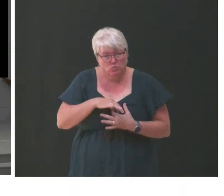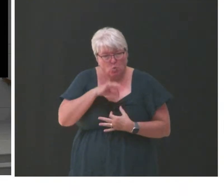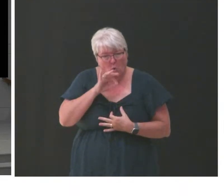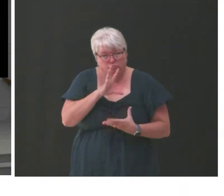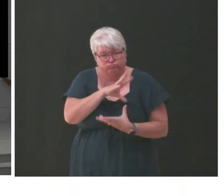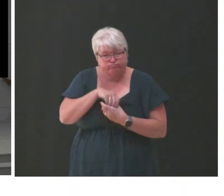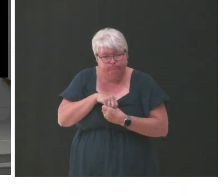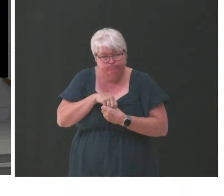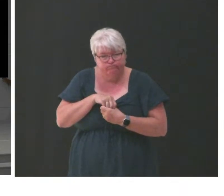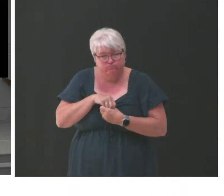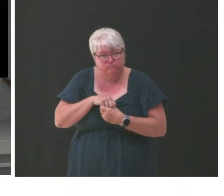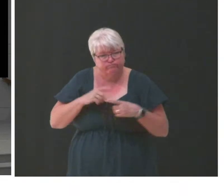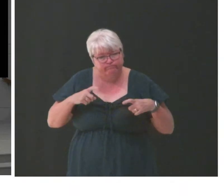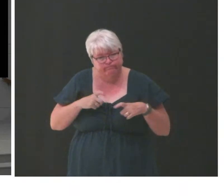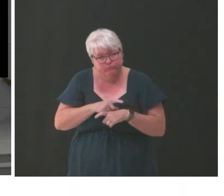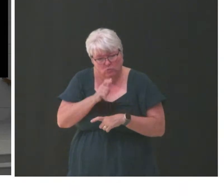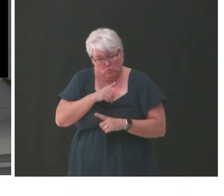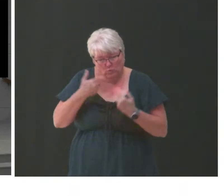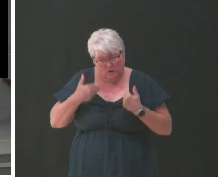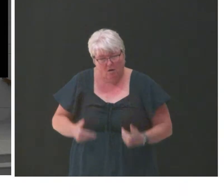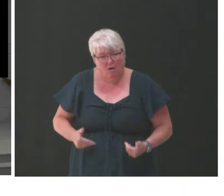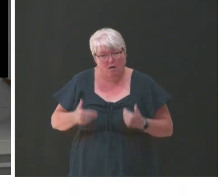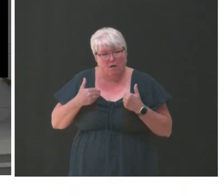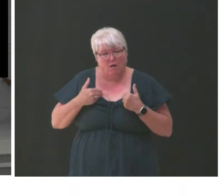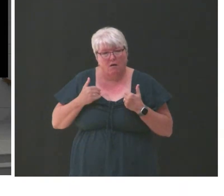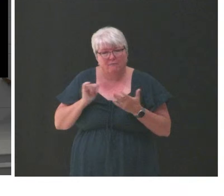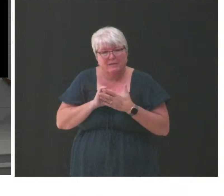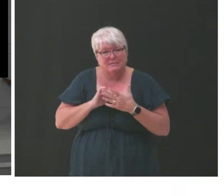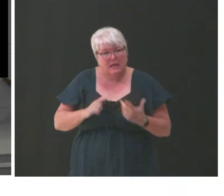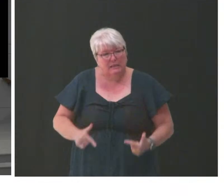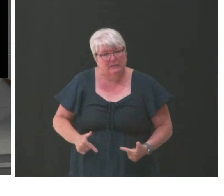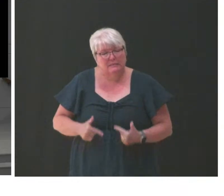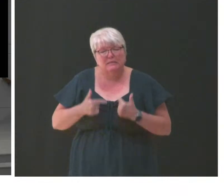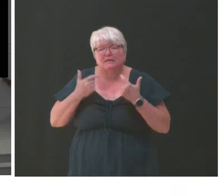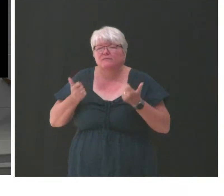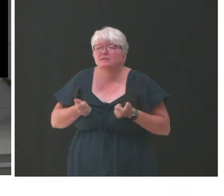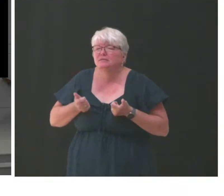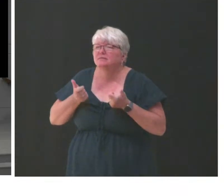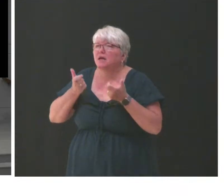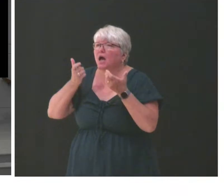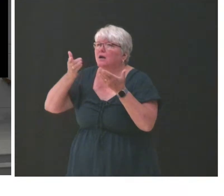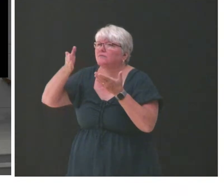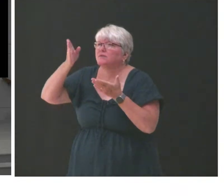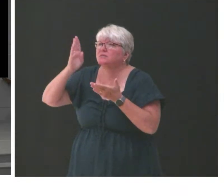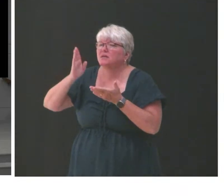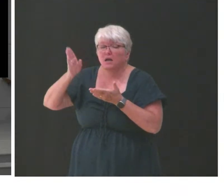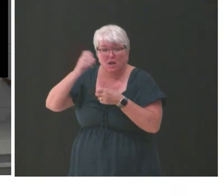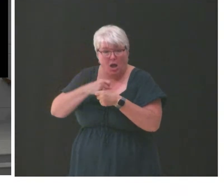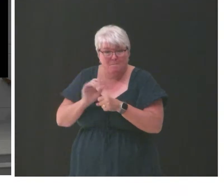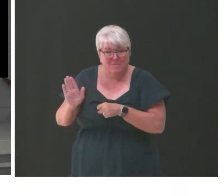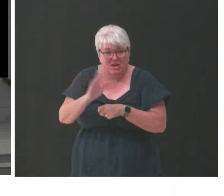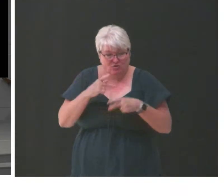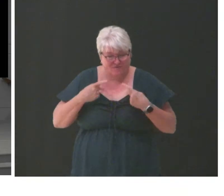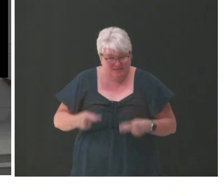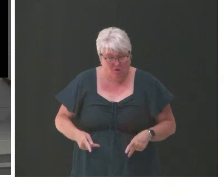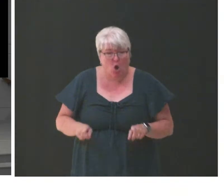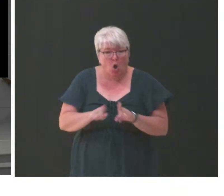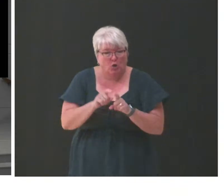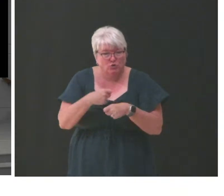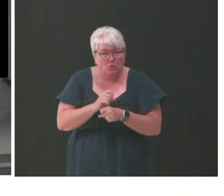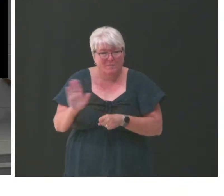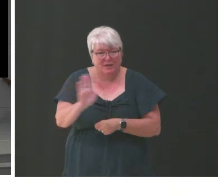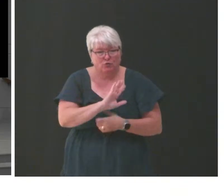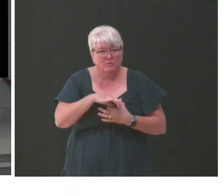spirit, this integrated complexity of who we are, it's lived as a living sacrifice to God. When God made your physical body, God made your spirit as